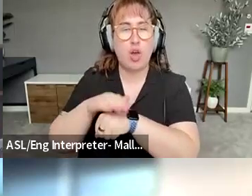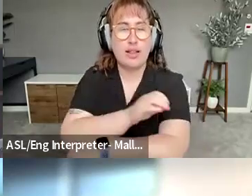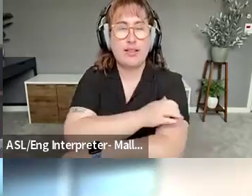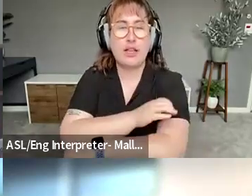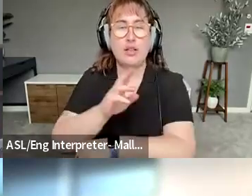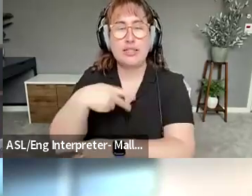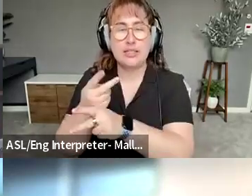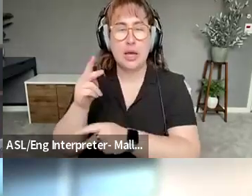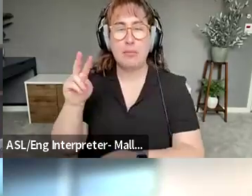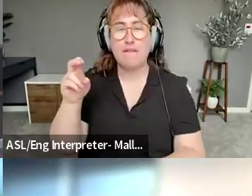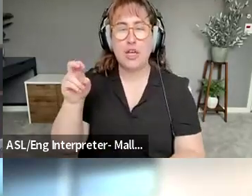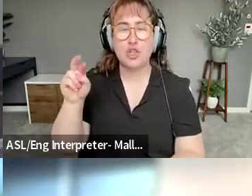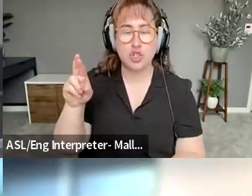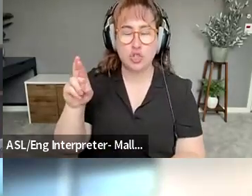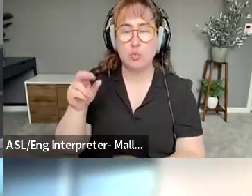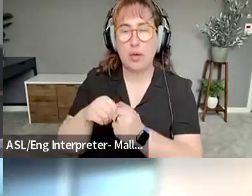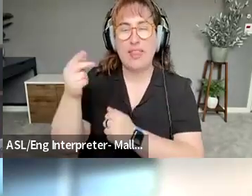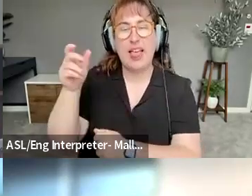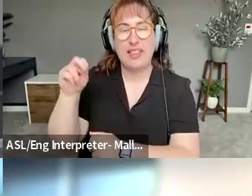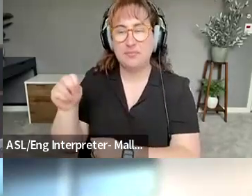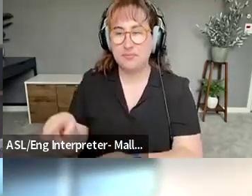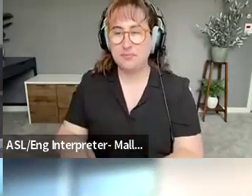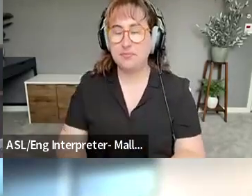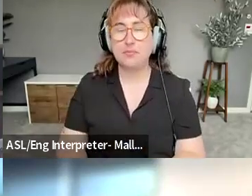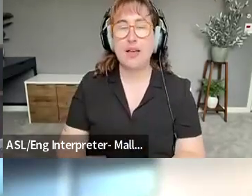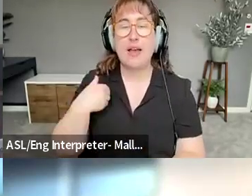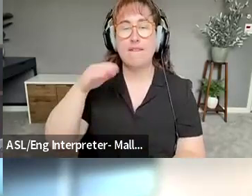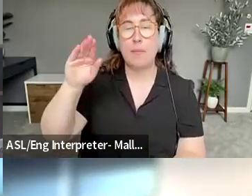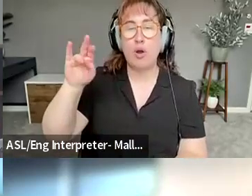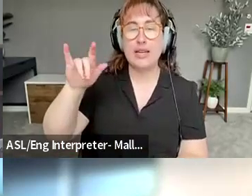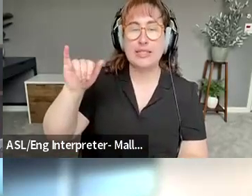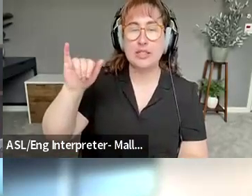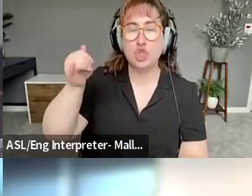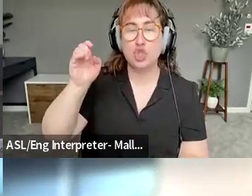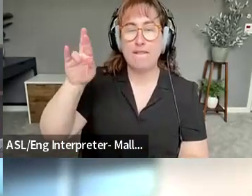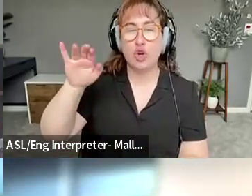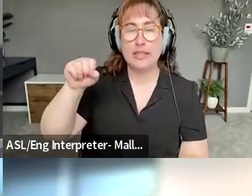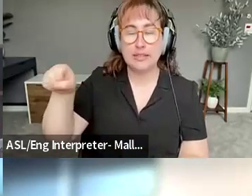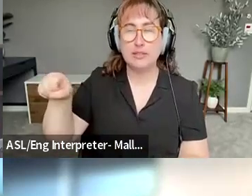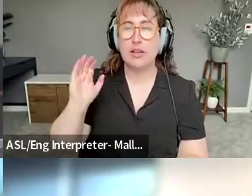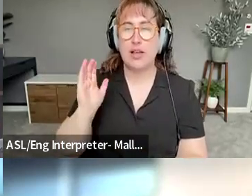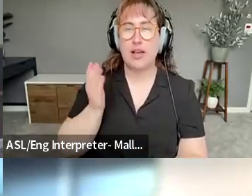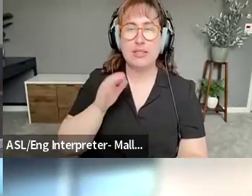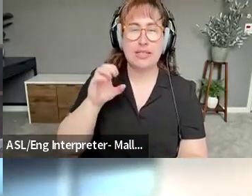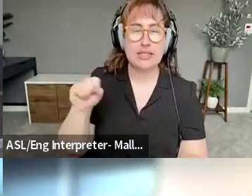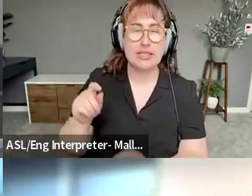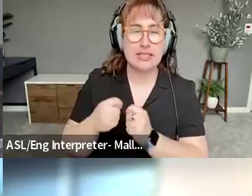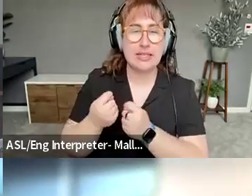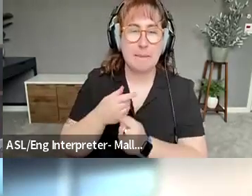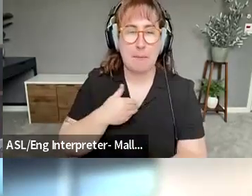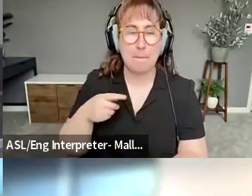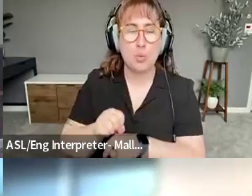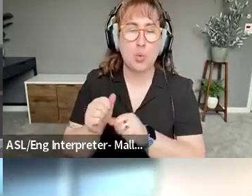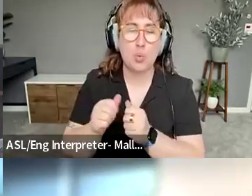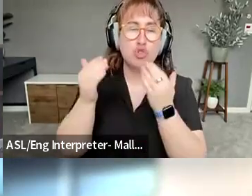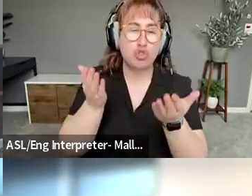type vendorization with Helen's unit. We got Brandy Jeffries on. She's part of our CSS team working on